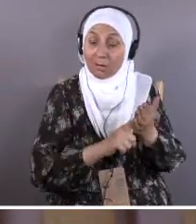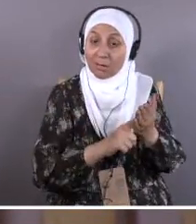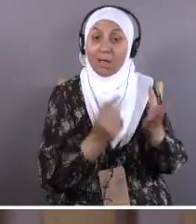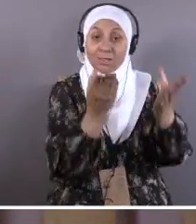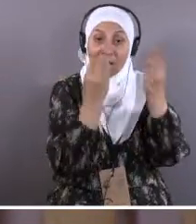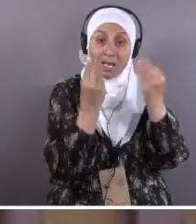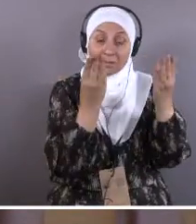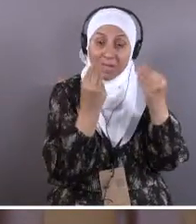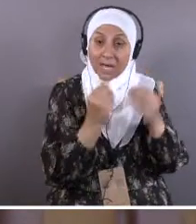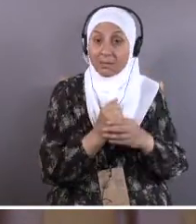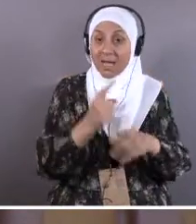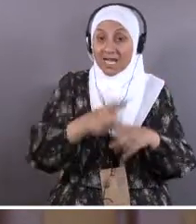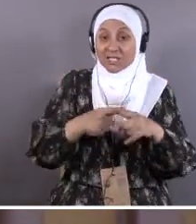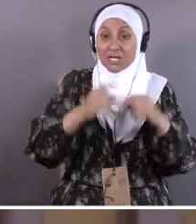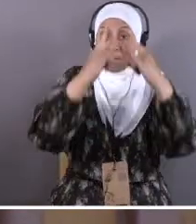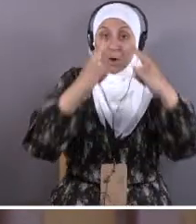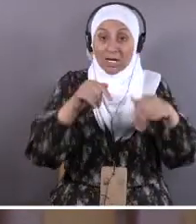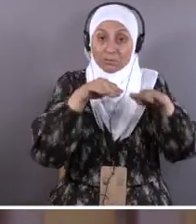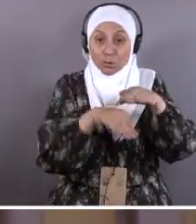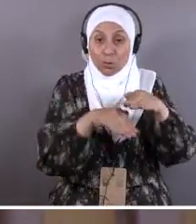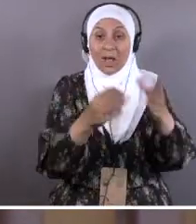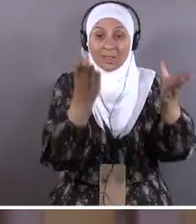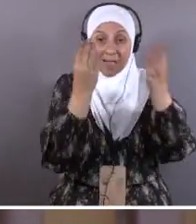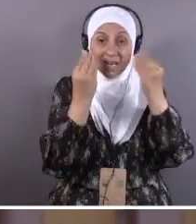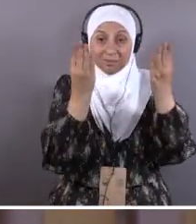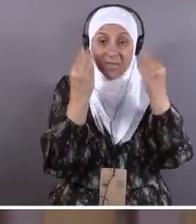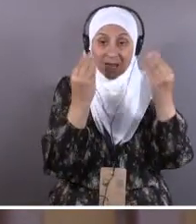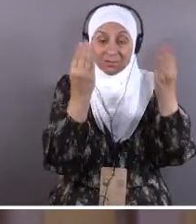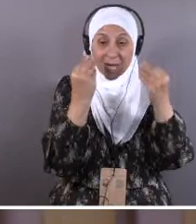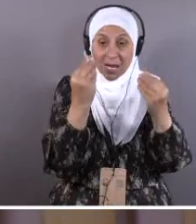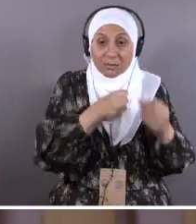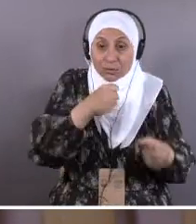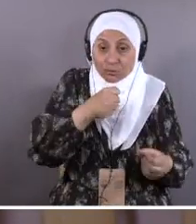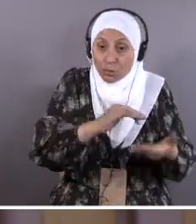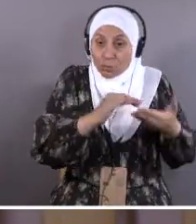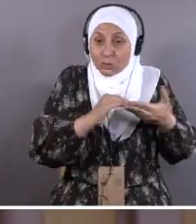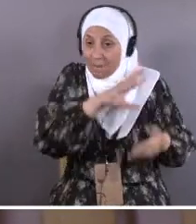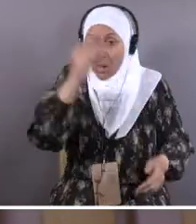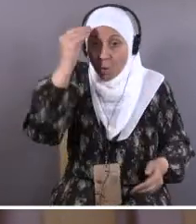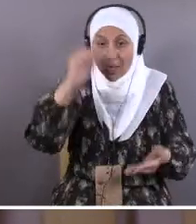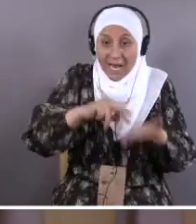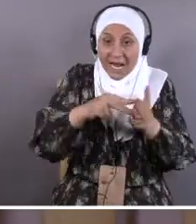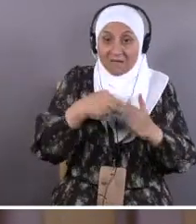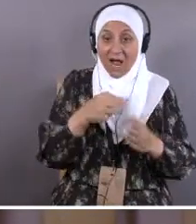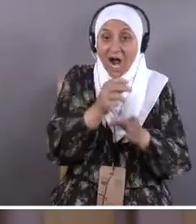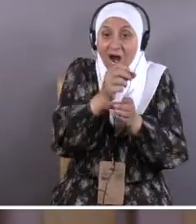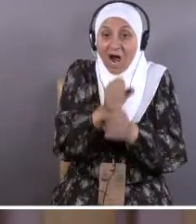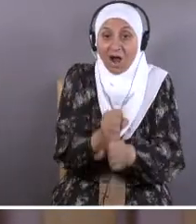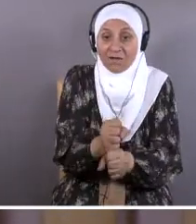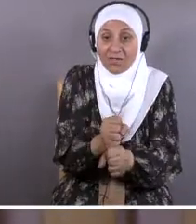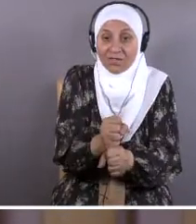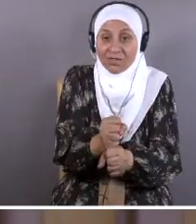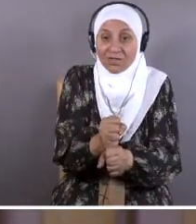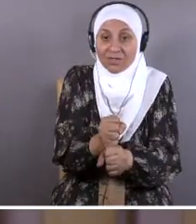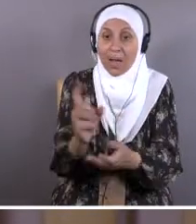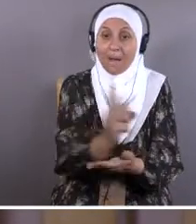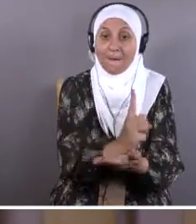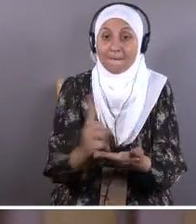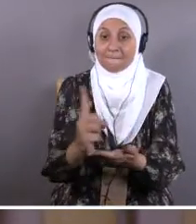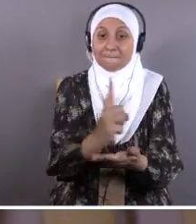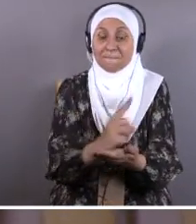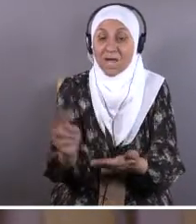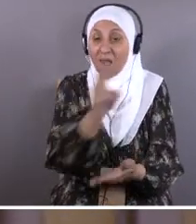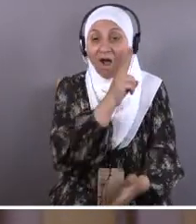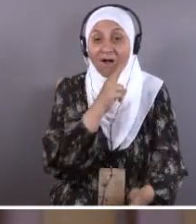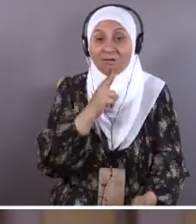should be part and parcel of our holidays, of our school sessions. These people should give us ideas as